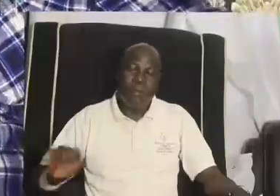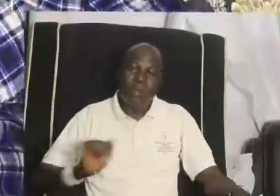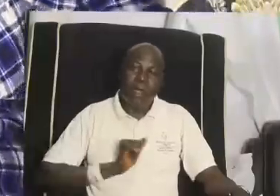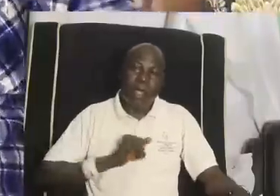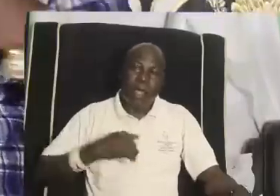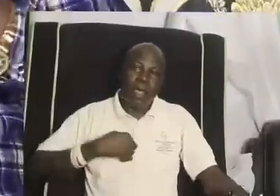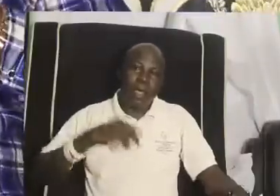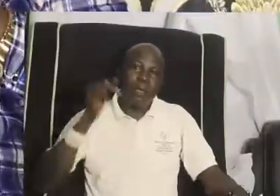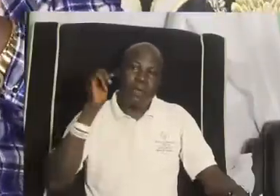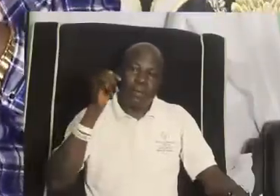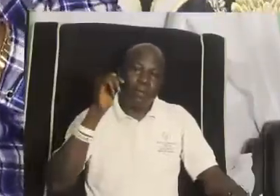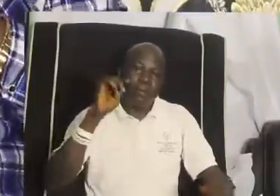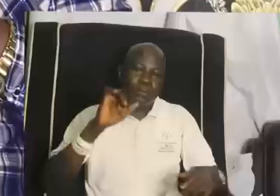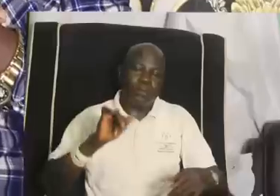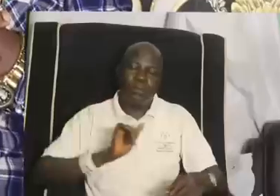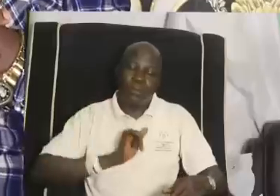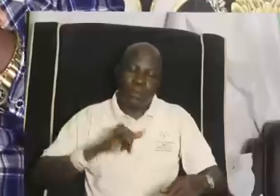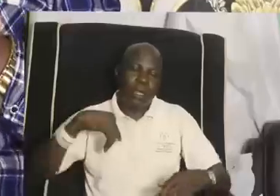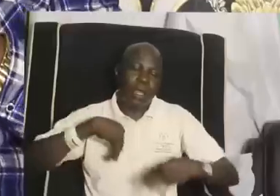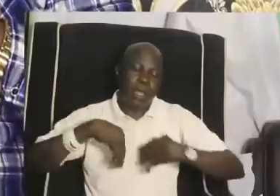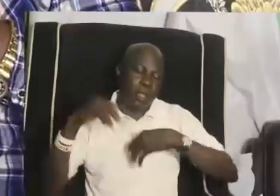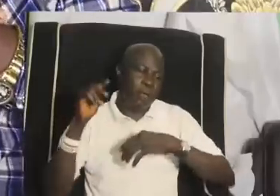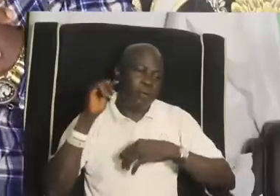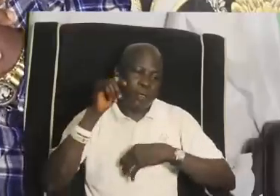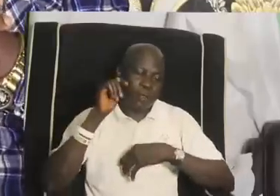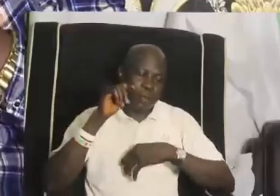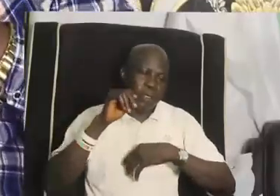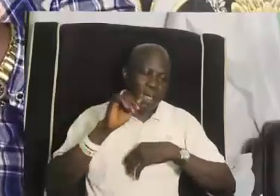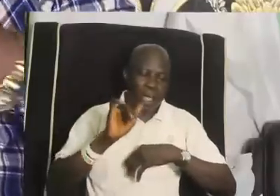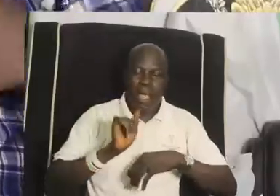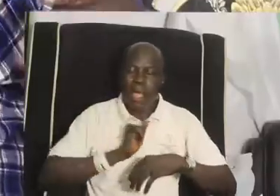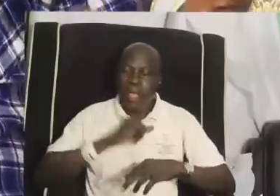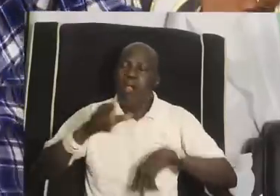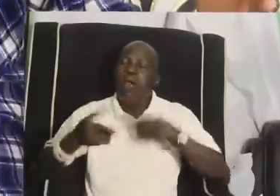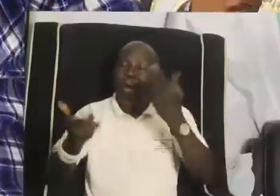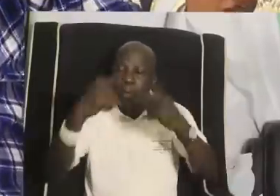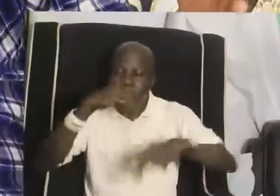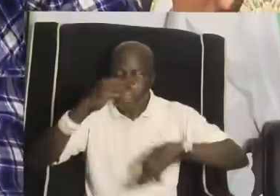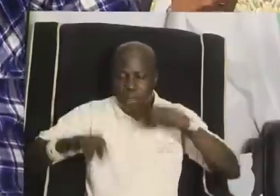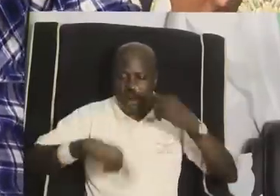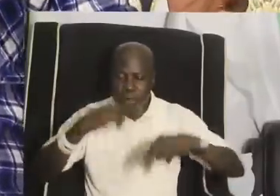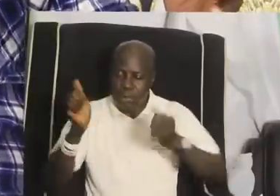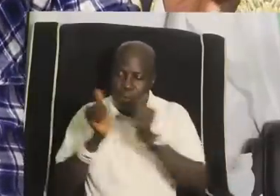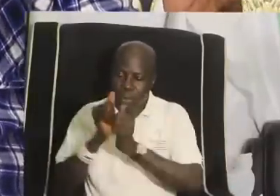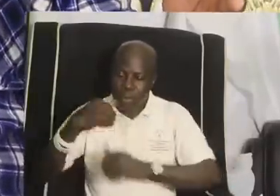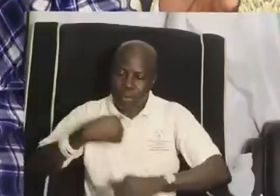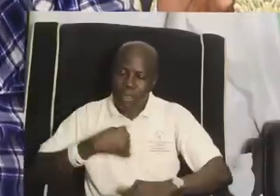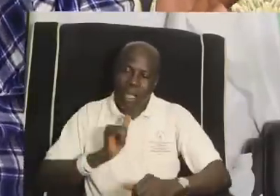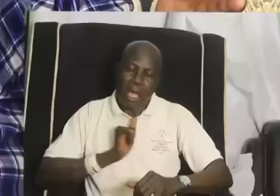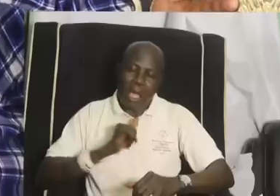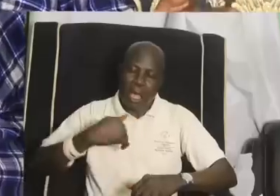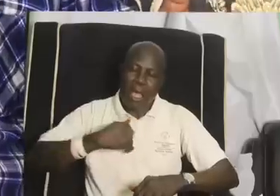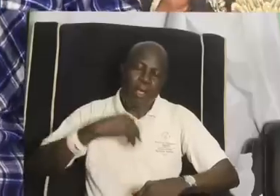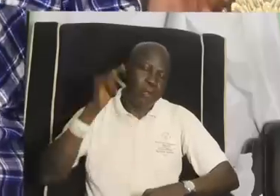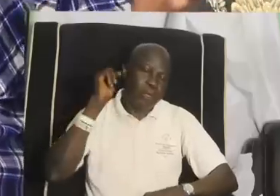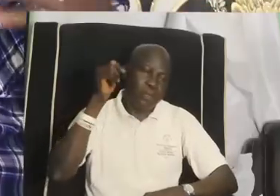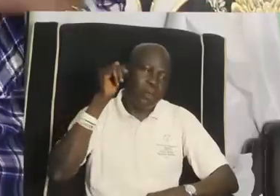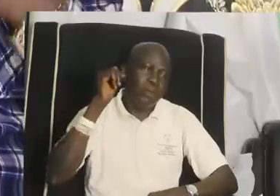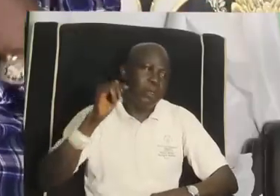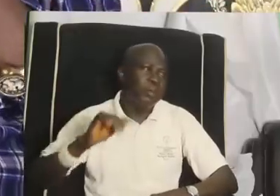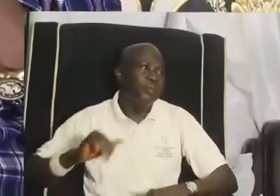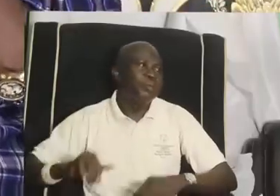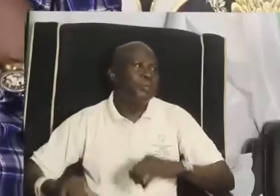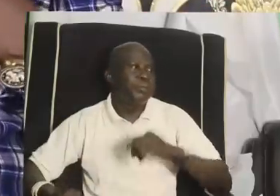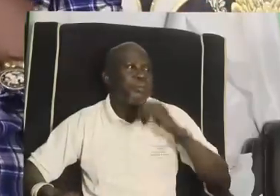kan emi leri kan emi leri kan e wa pa mi ya emi